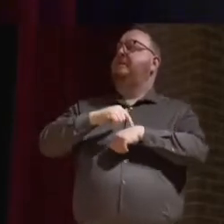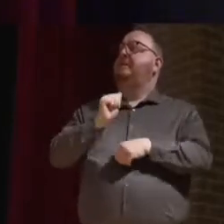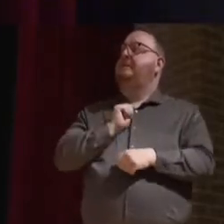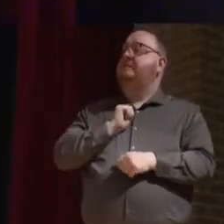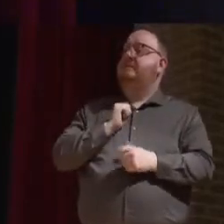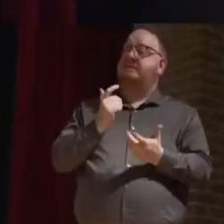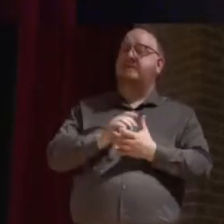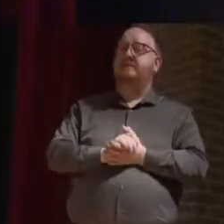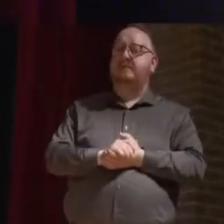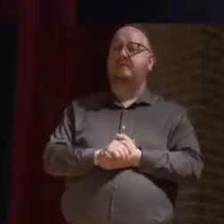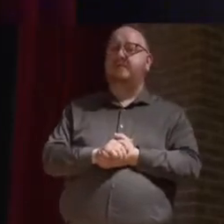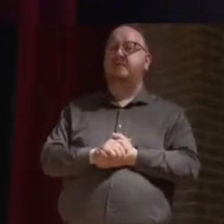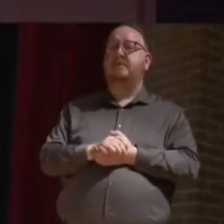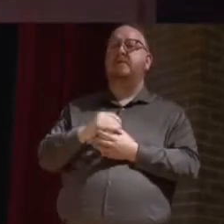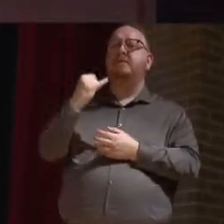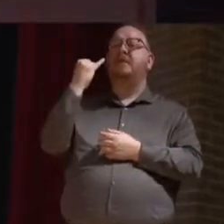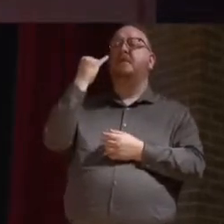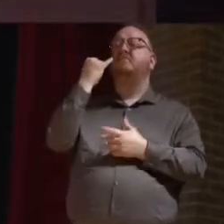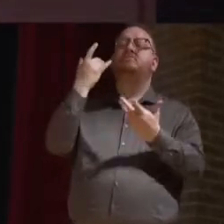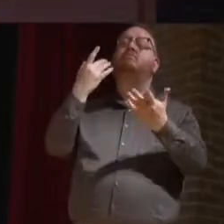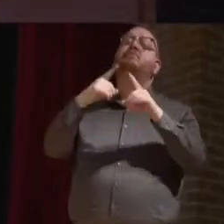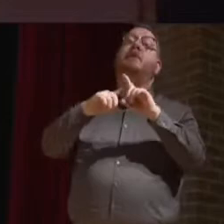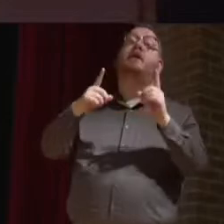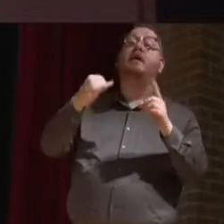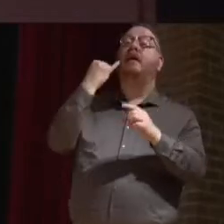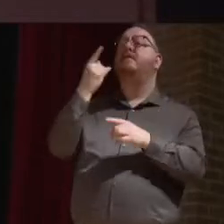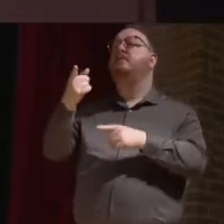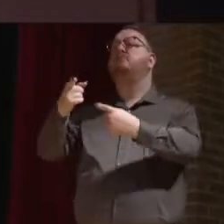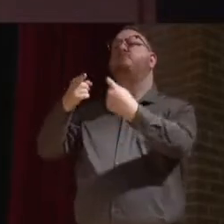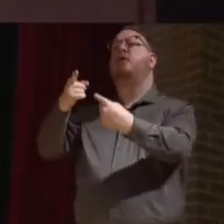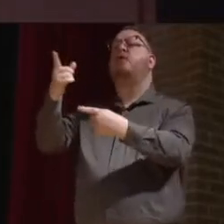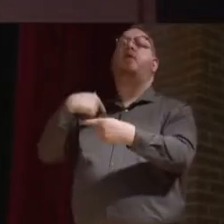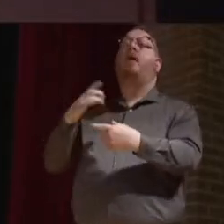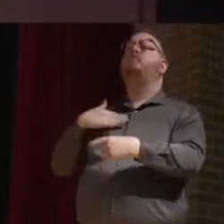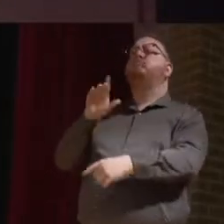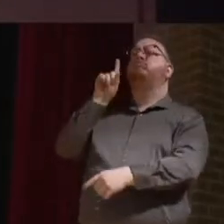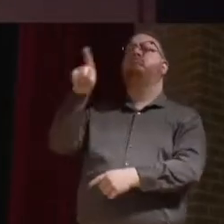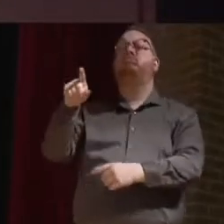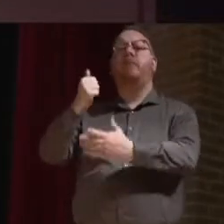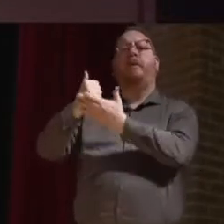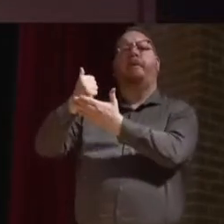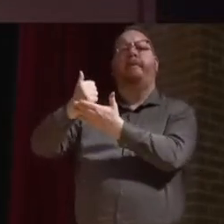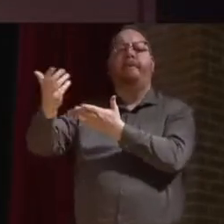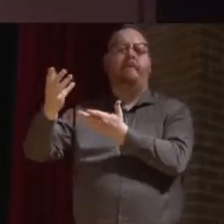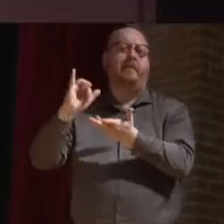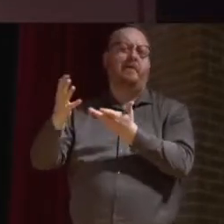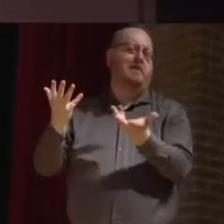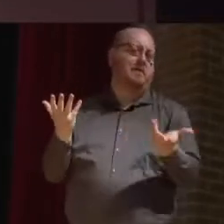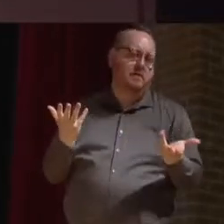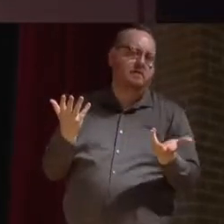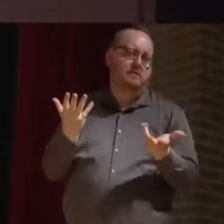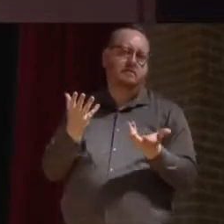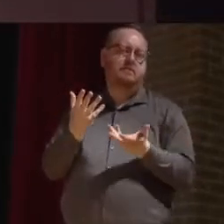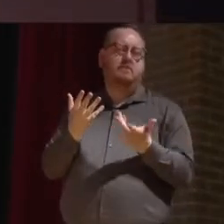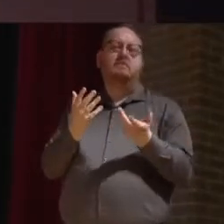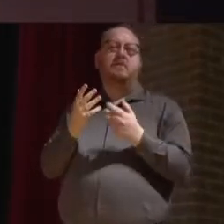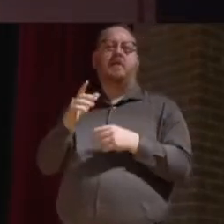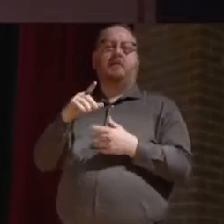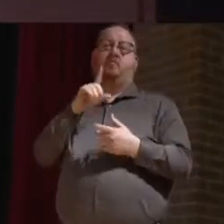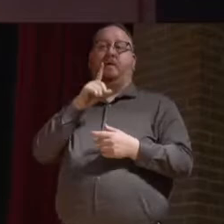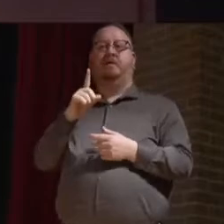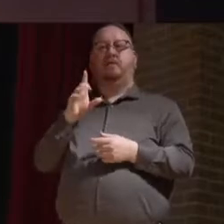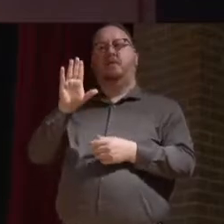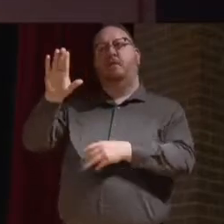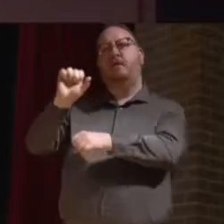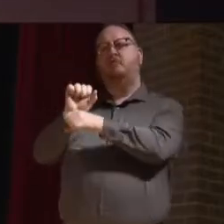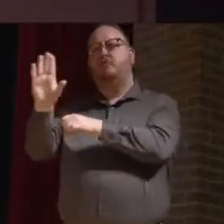like if somebody's having a hard time doing this, I help them out. We just can't be there at the point where someone does it. Right. You gotta do something, you gotta